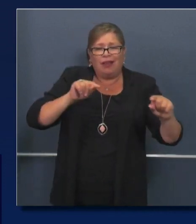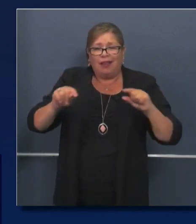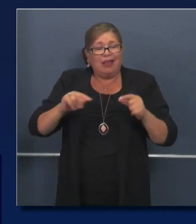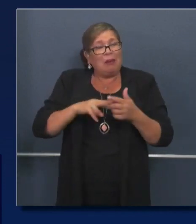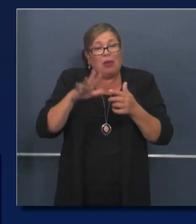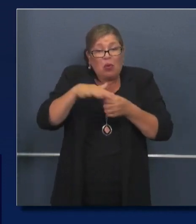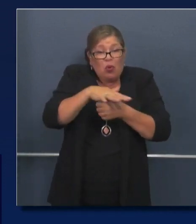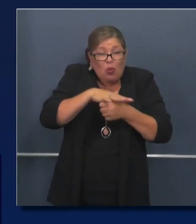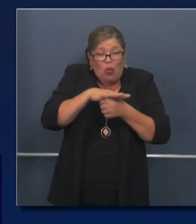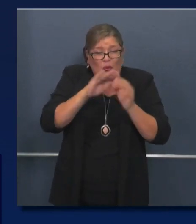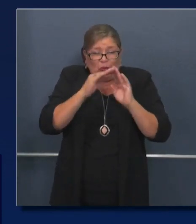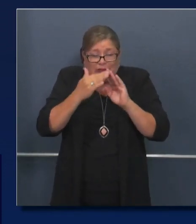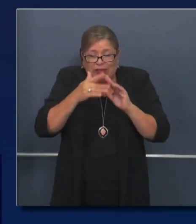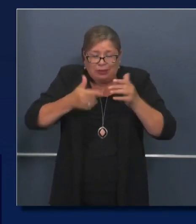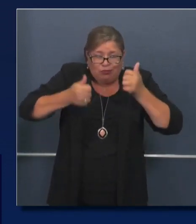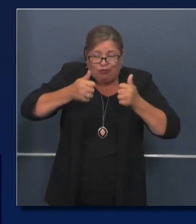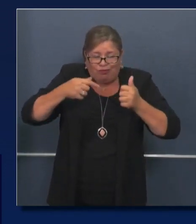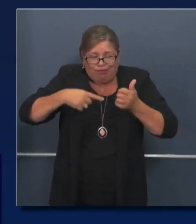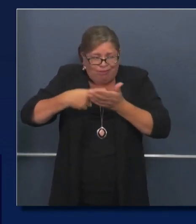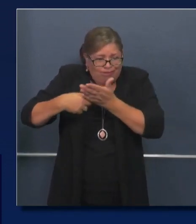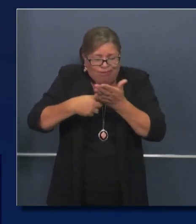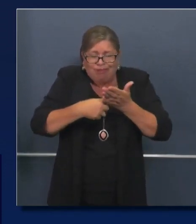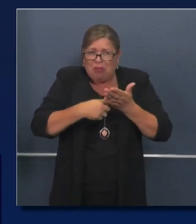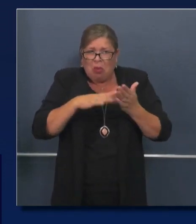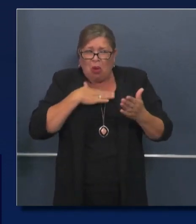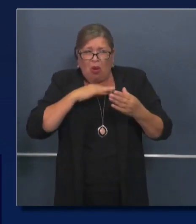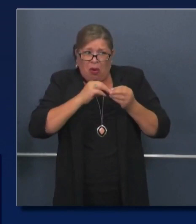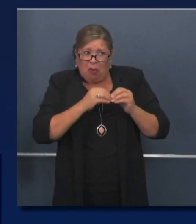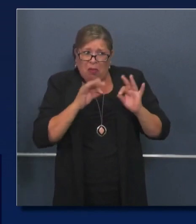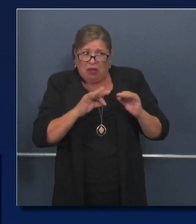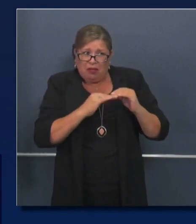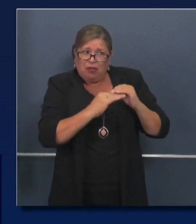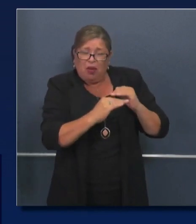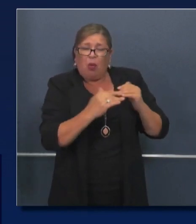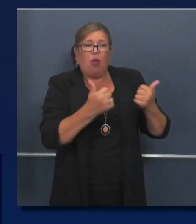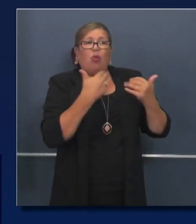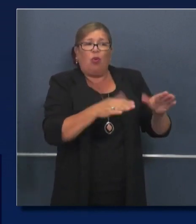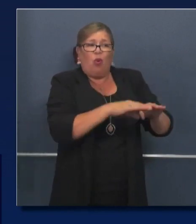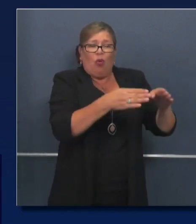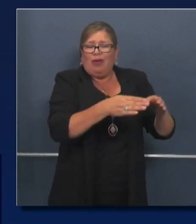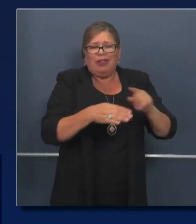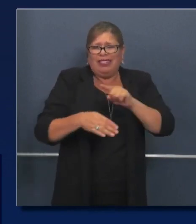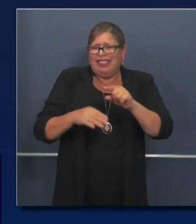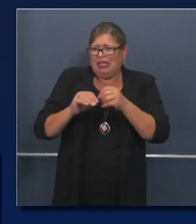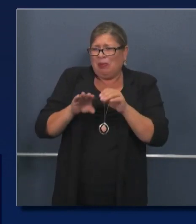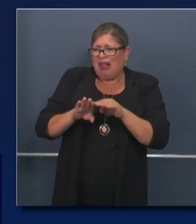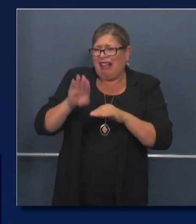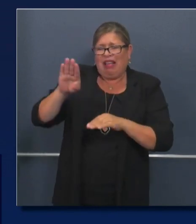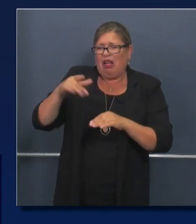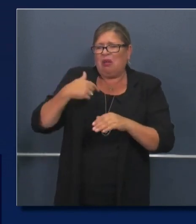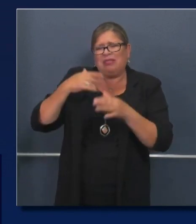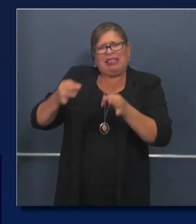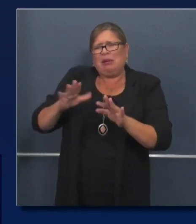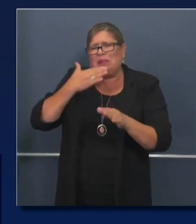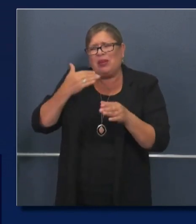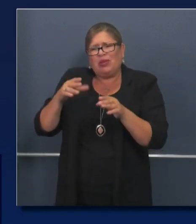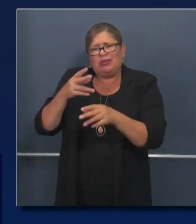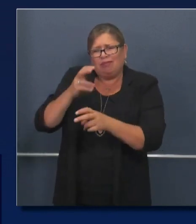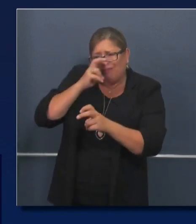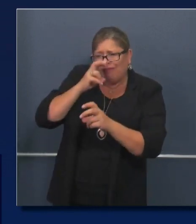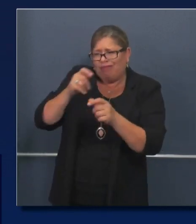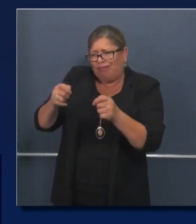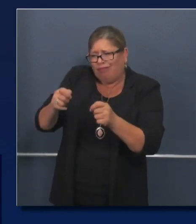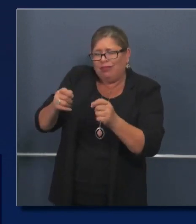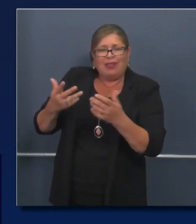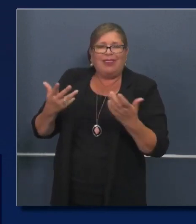the appropriate timing for these openings. And we, again, think that is a foundational principle that you will